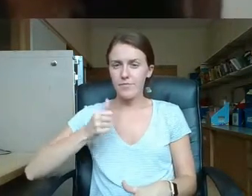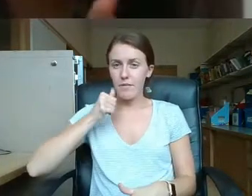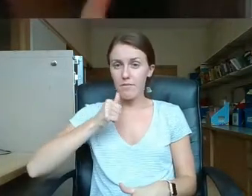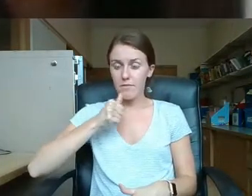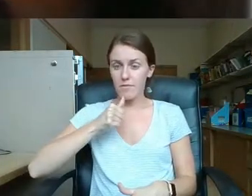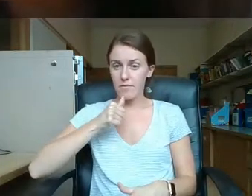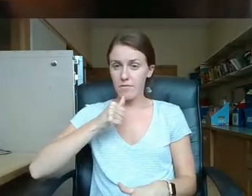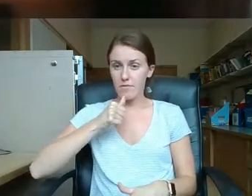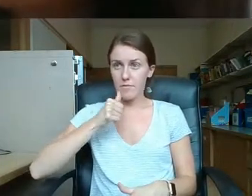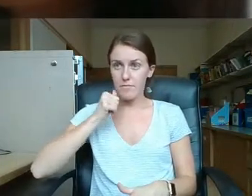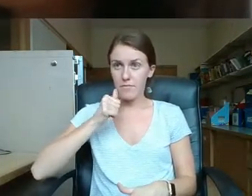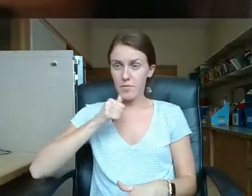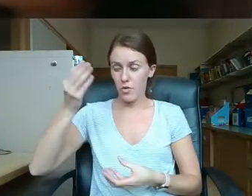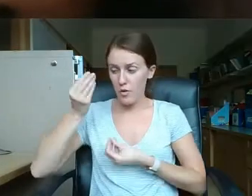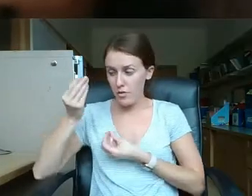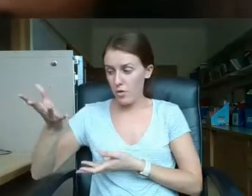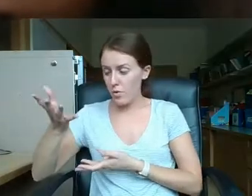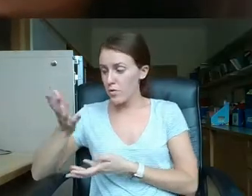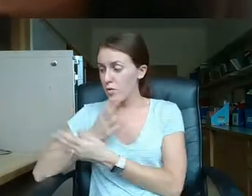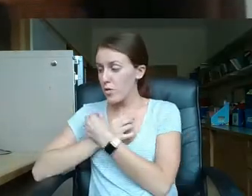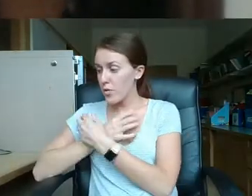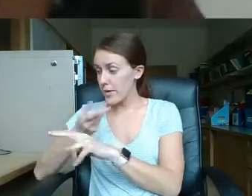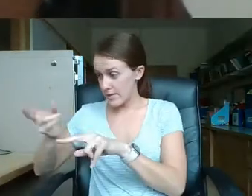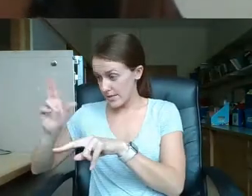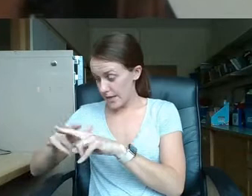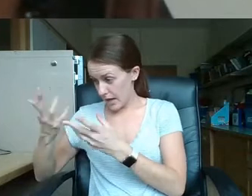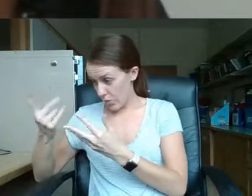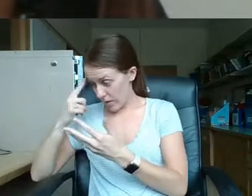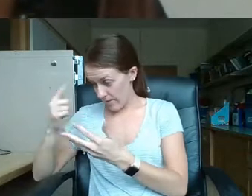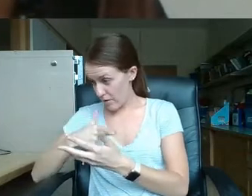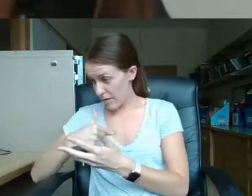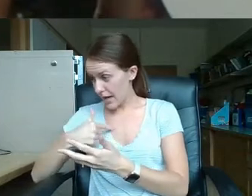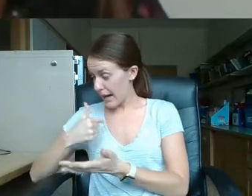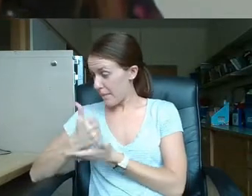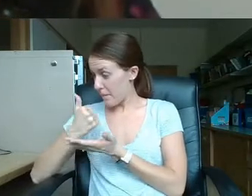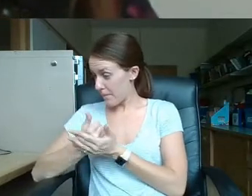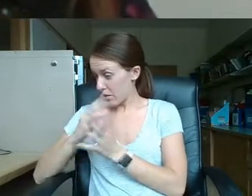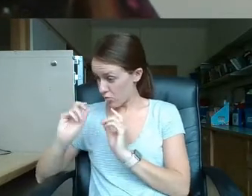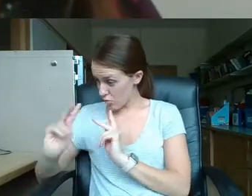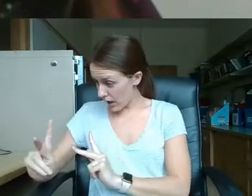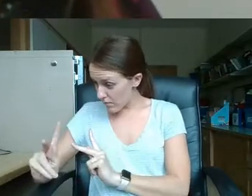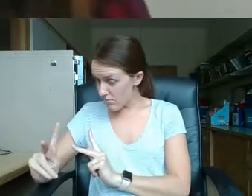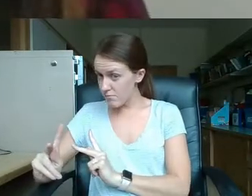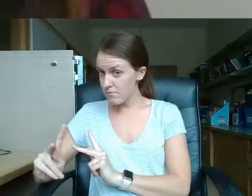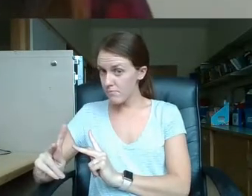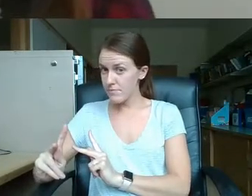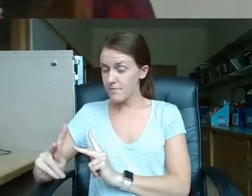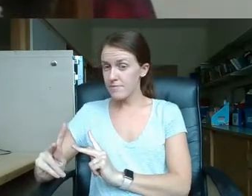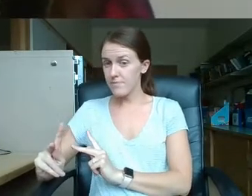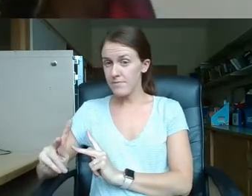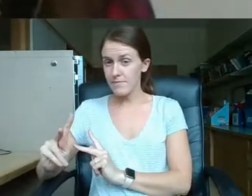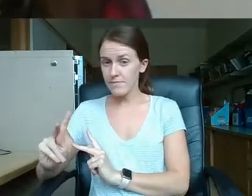sit right here and wait for me, Lisa said. I'm going to help with our wash.